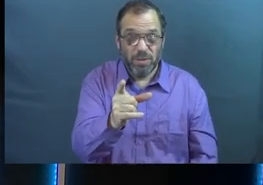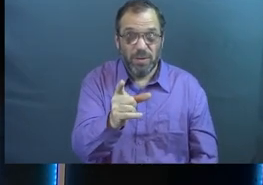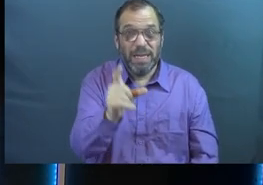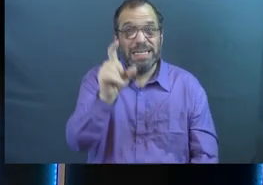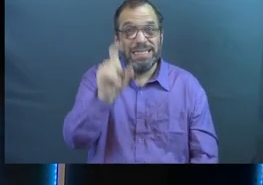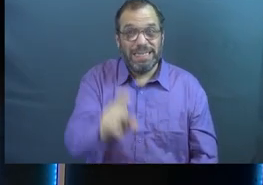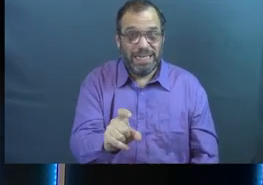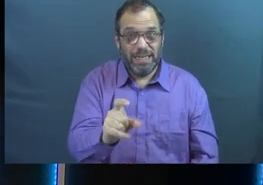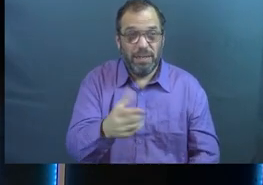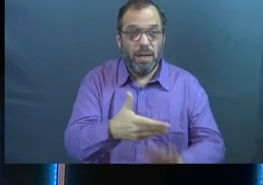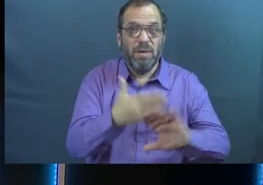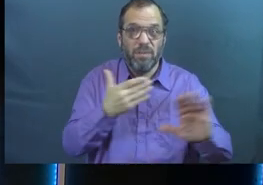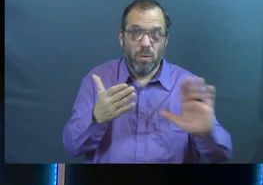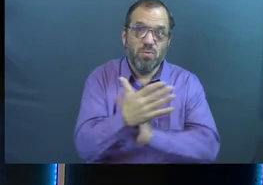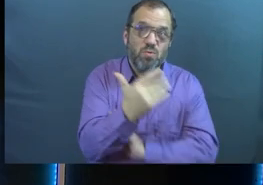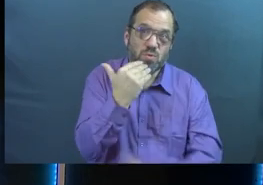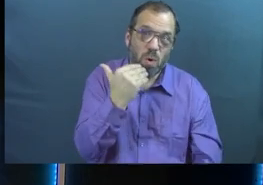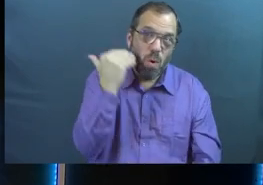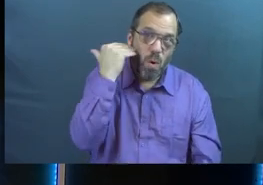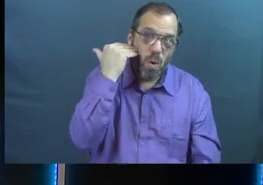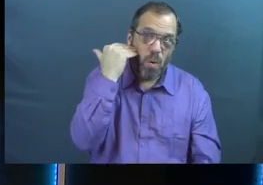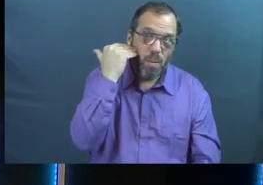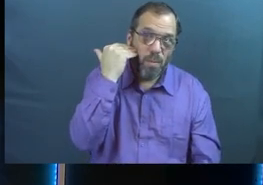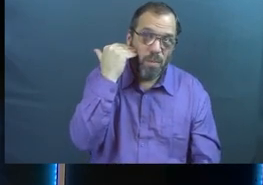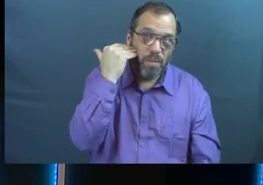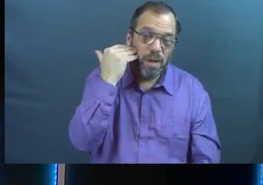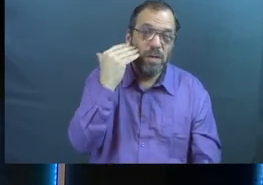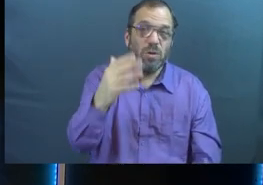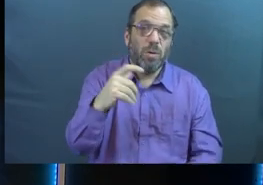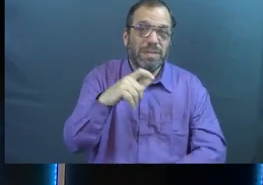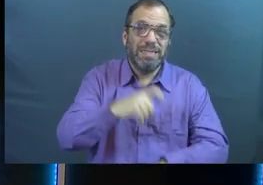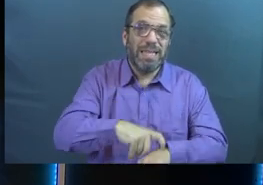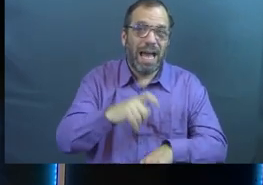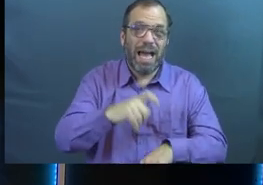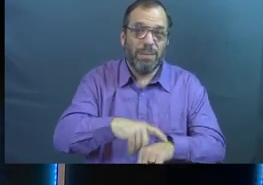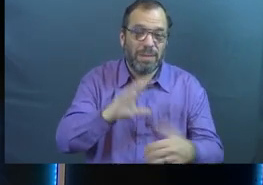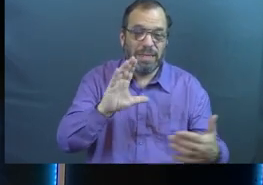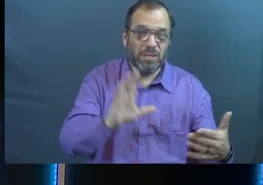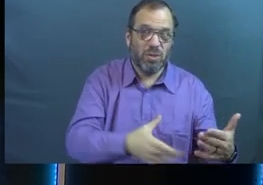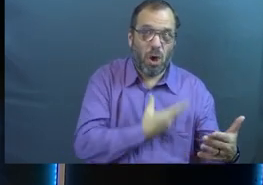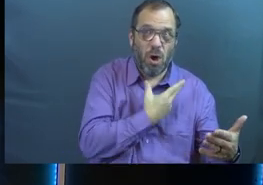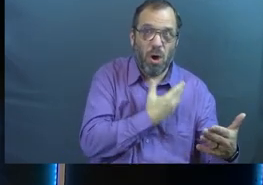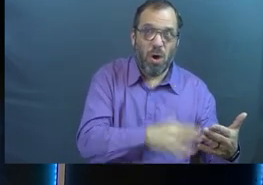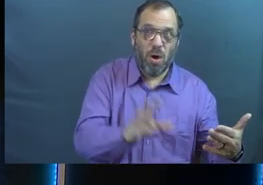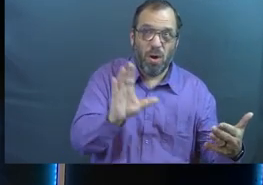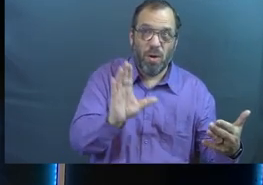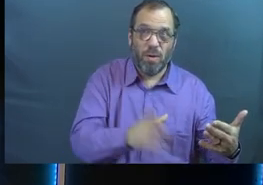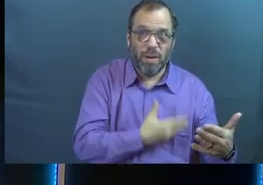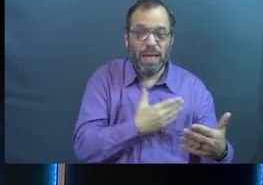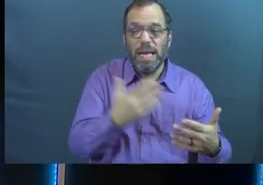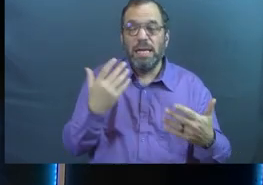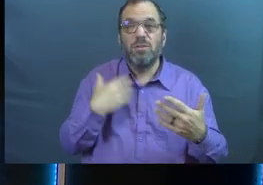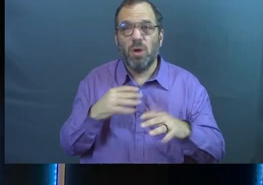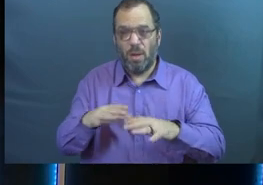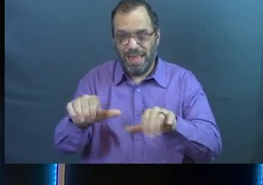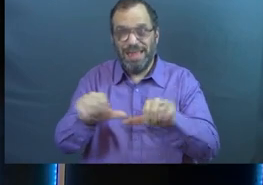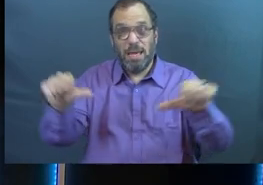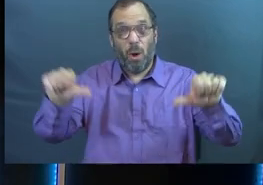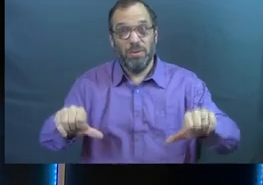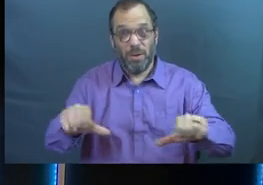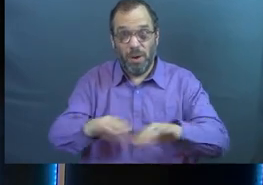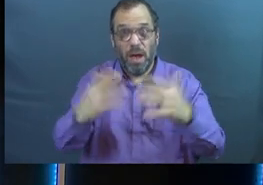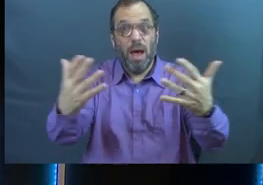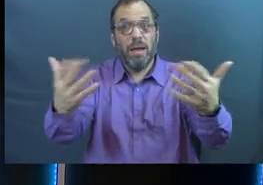And you need to do it before you leave. So take this time during the song. I'm going to open up the altar